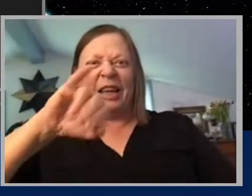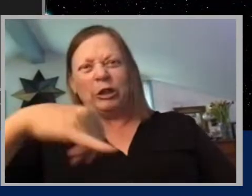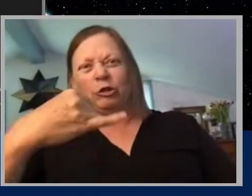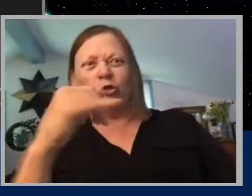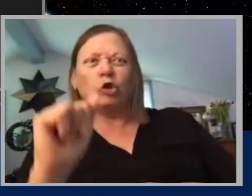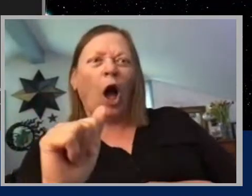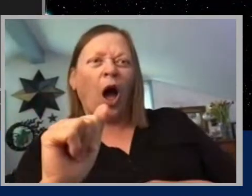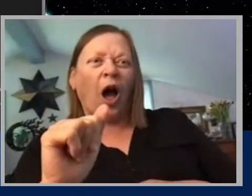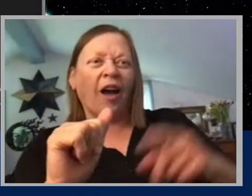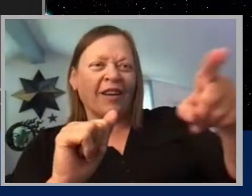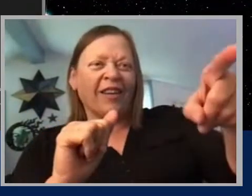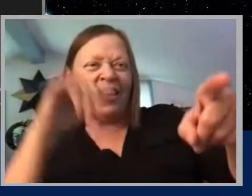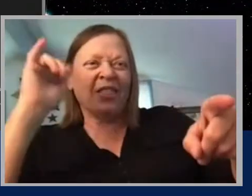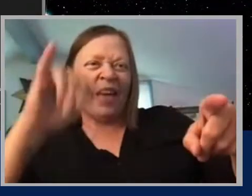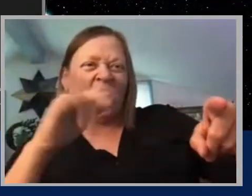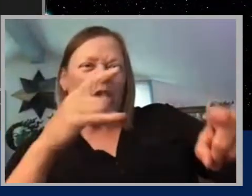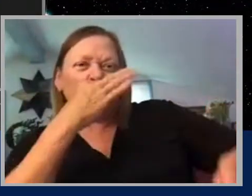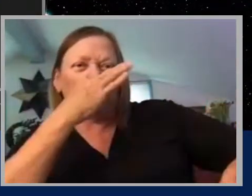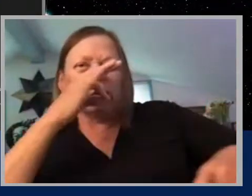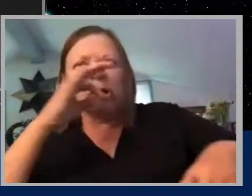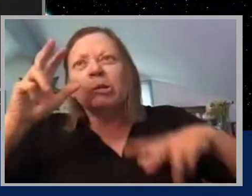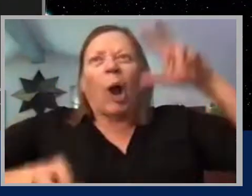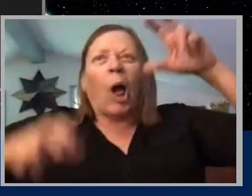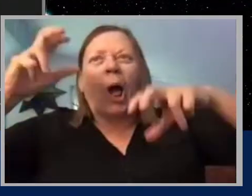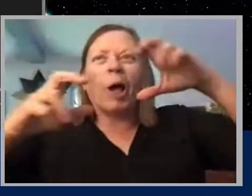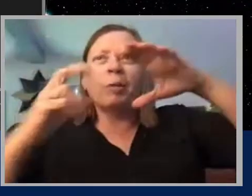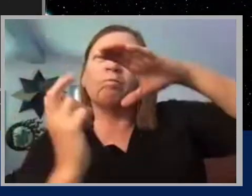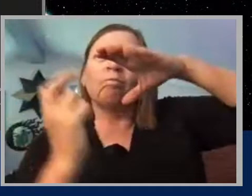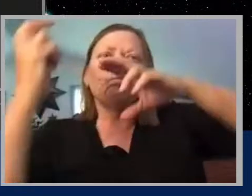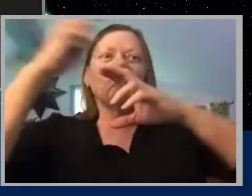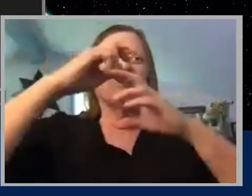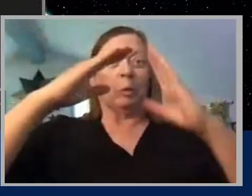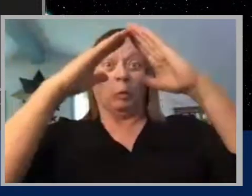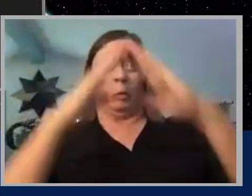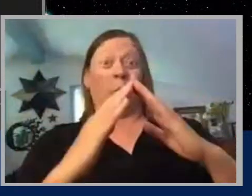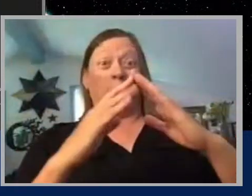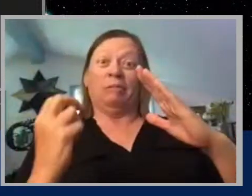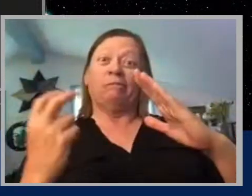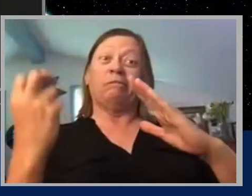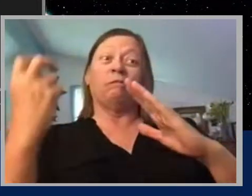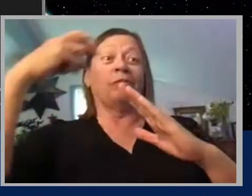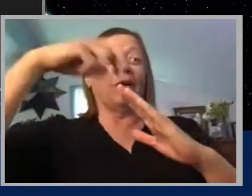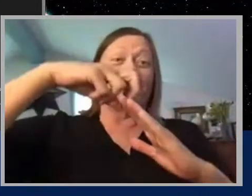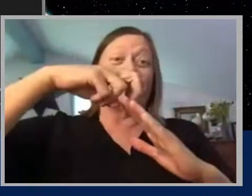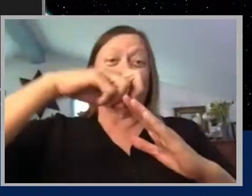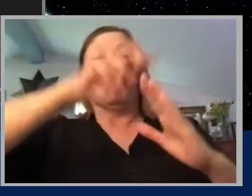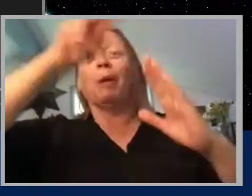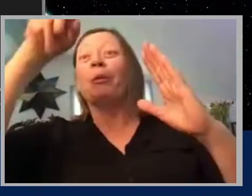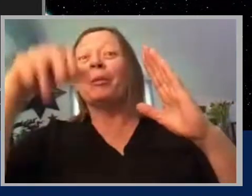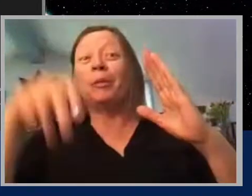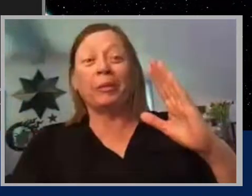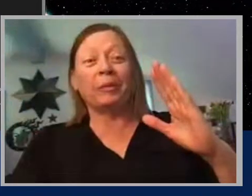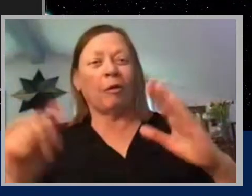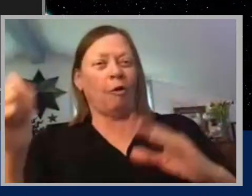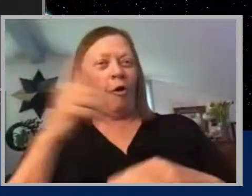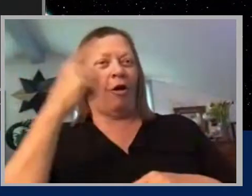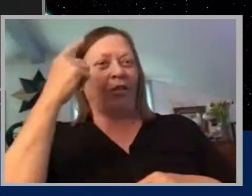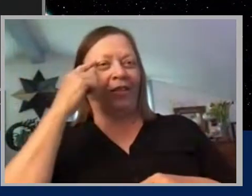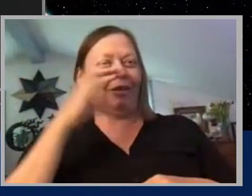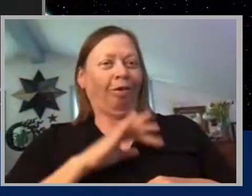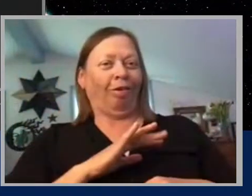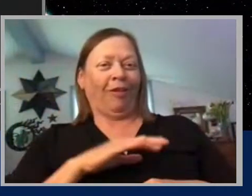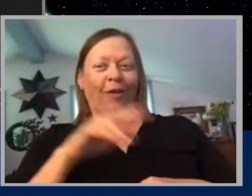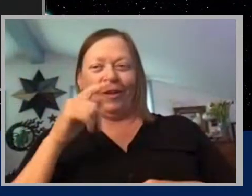areas on top of the toasty marshmallow. And everyone's, ooh, the diver. And then he jumps off the side, and everyone thinks it's just the most fun thing